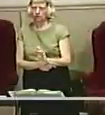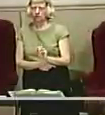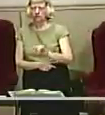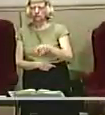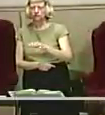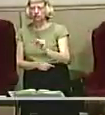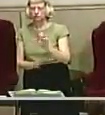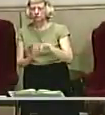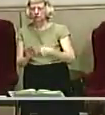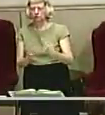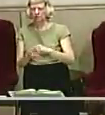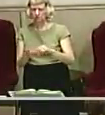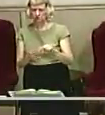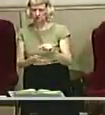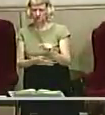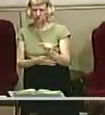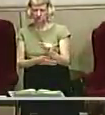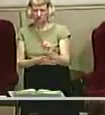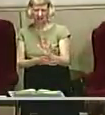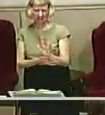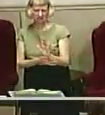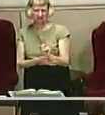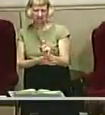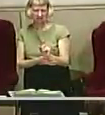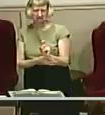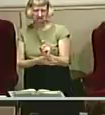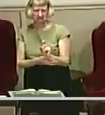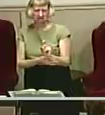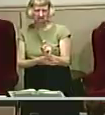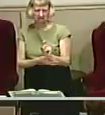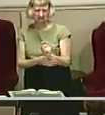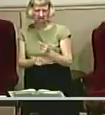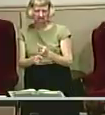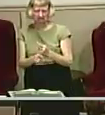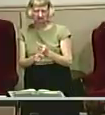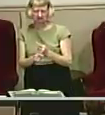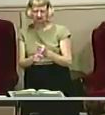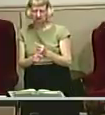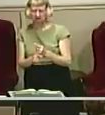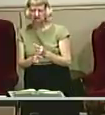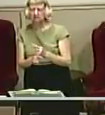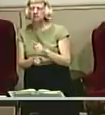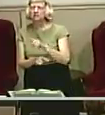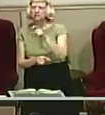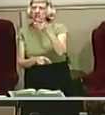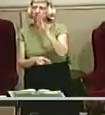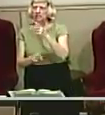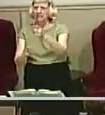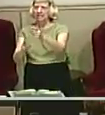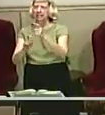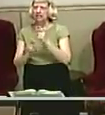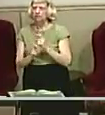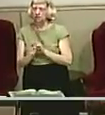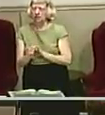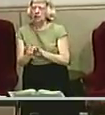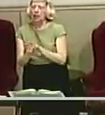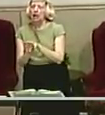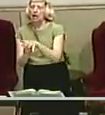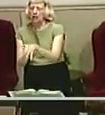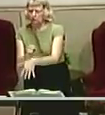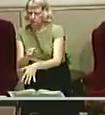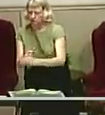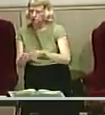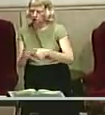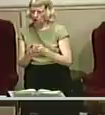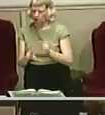James 1, 5, I want to say. Right? If we lack wisdom, we should ask of God, who giveth to all